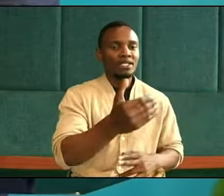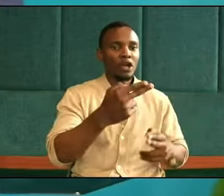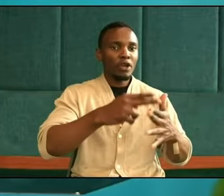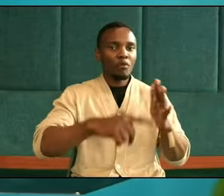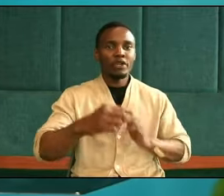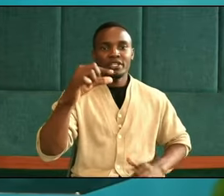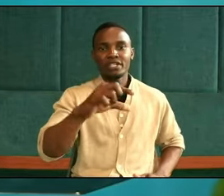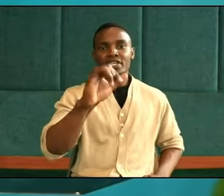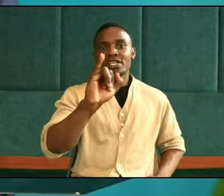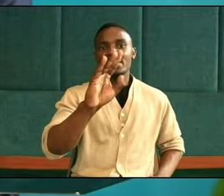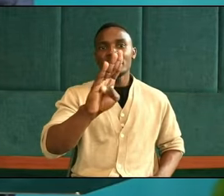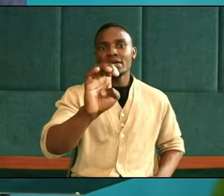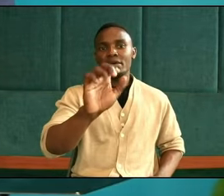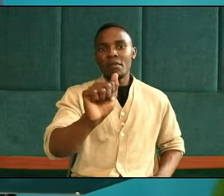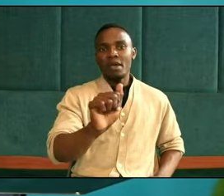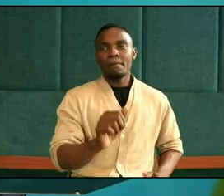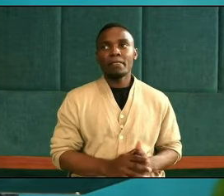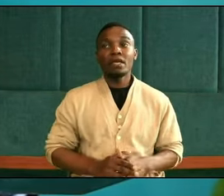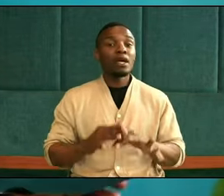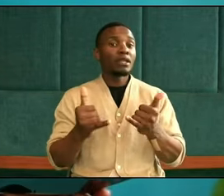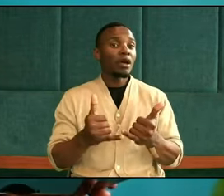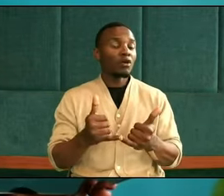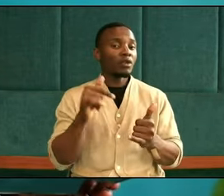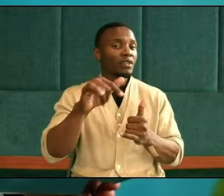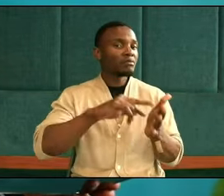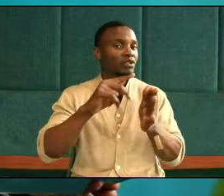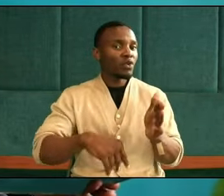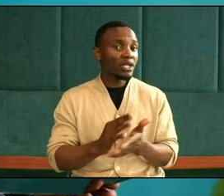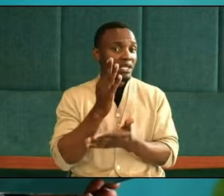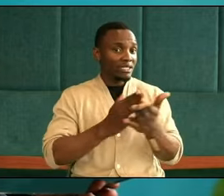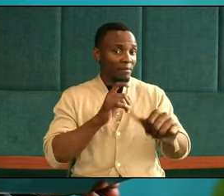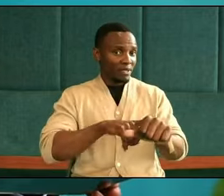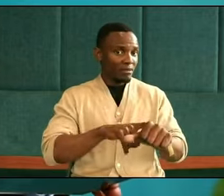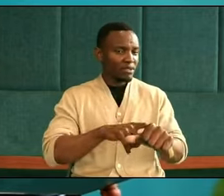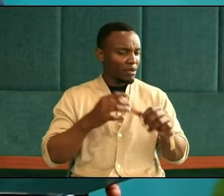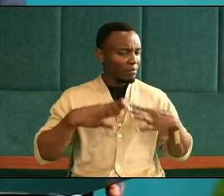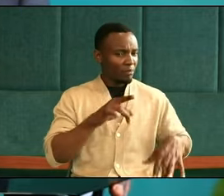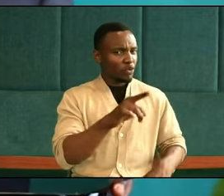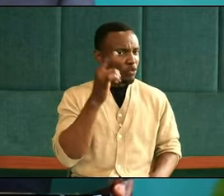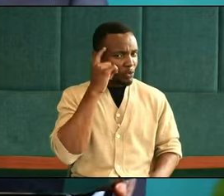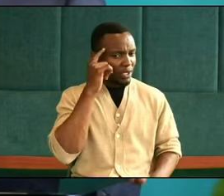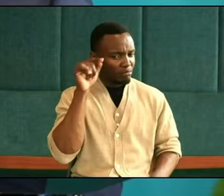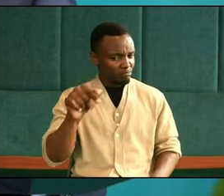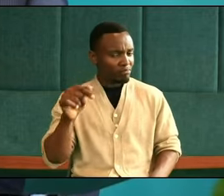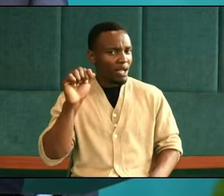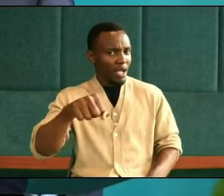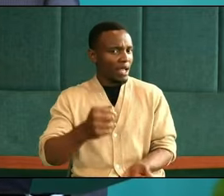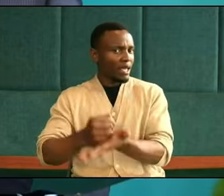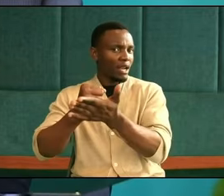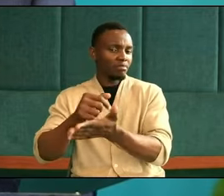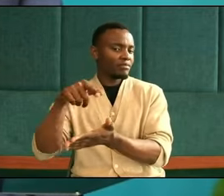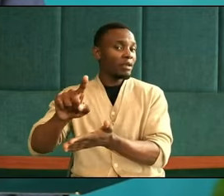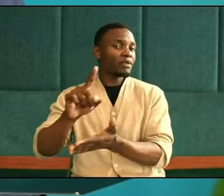am I telling you? Sometimes those who expect to help will disappoint you. Sometimes those you expect to come